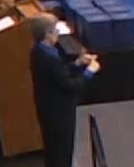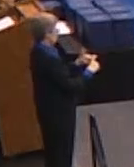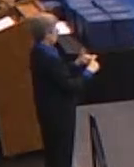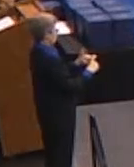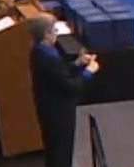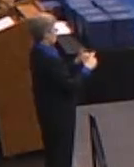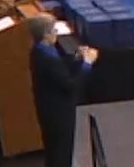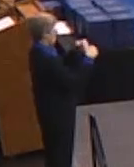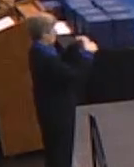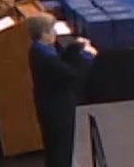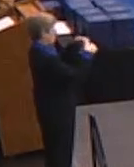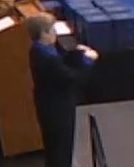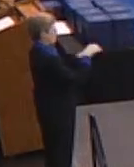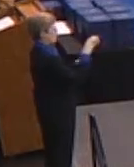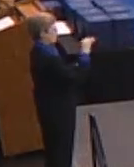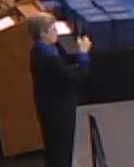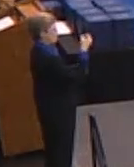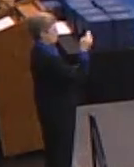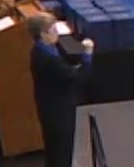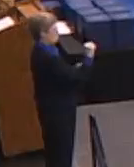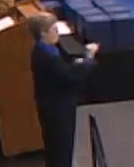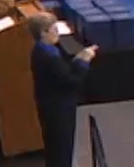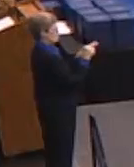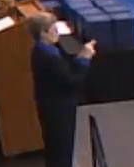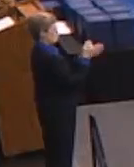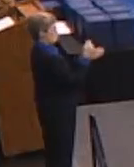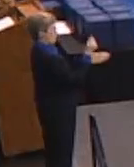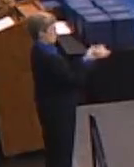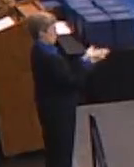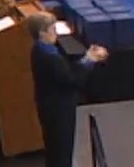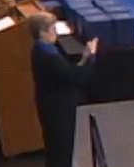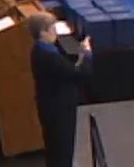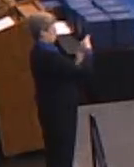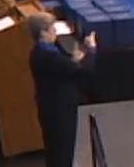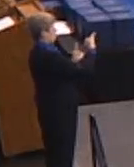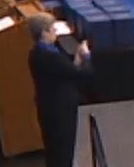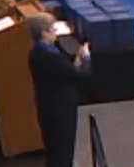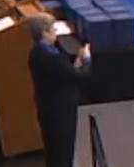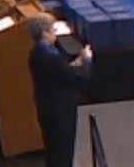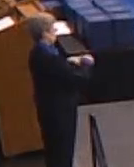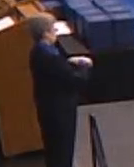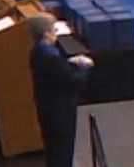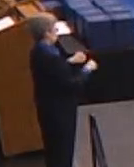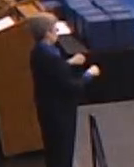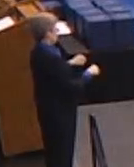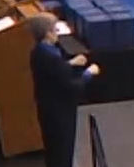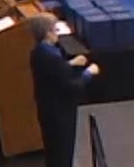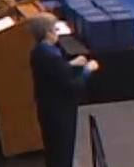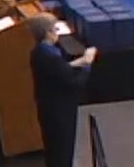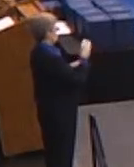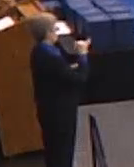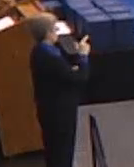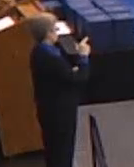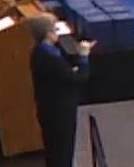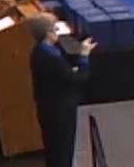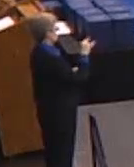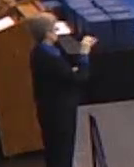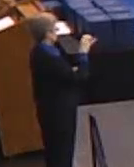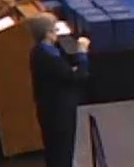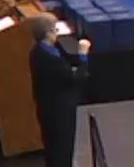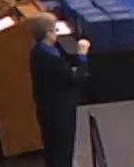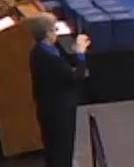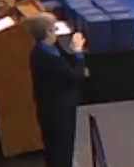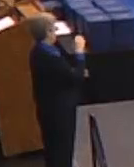Community College, he is also a graduate with a degree in Associate in Science in Criminal Justice. After graduating